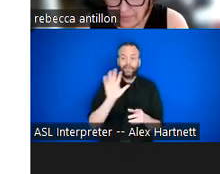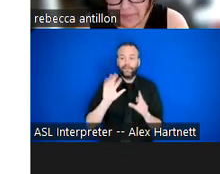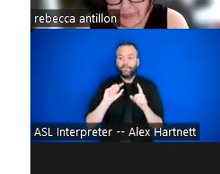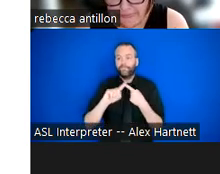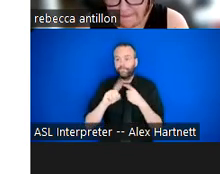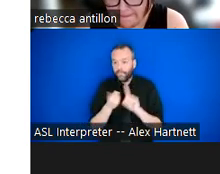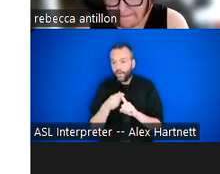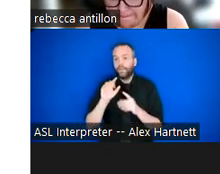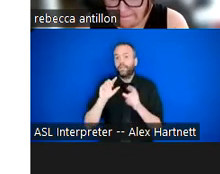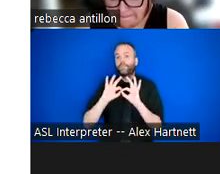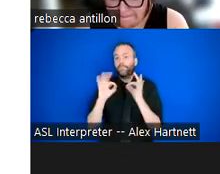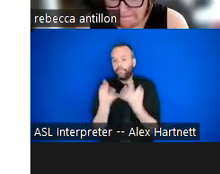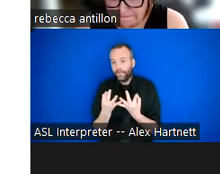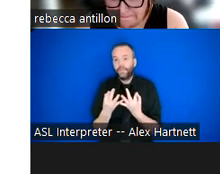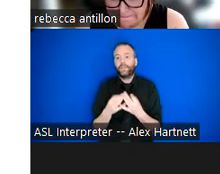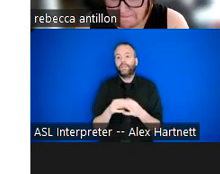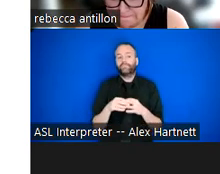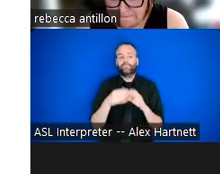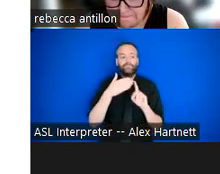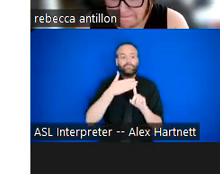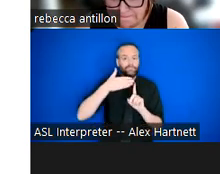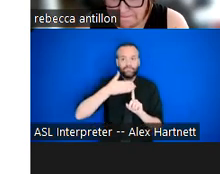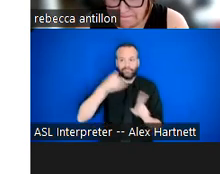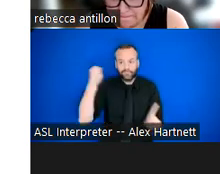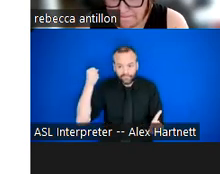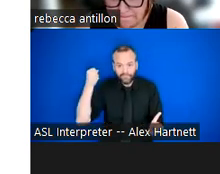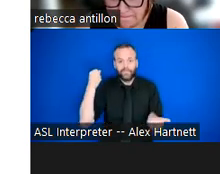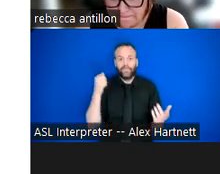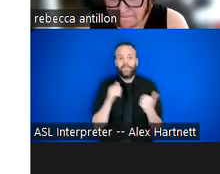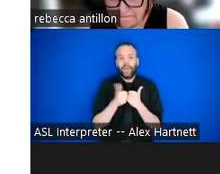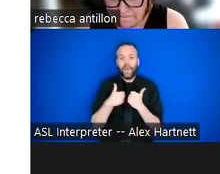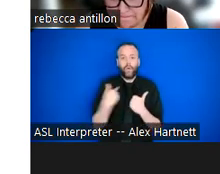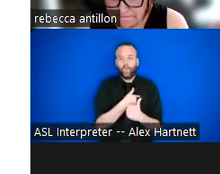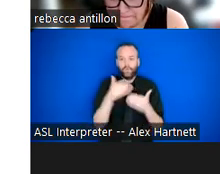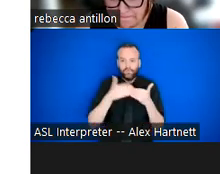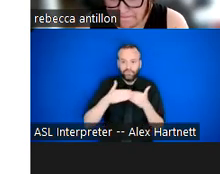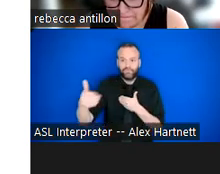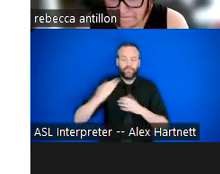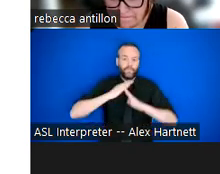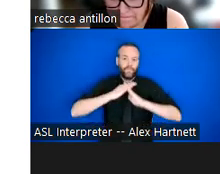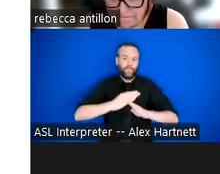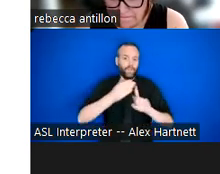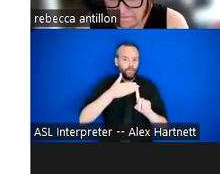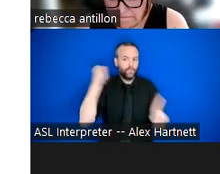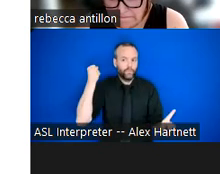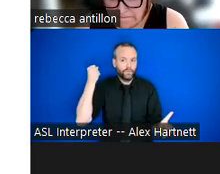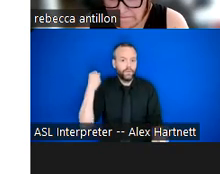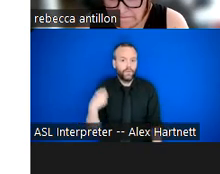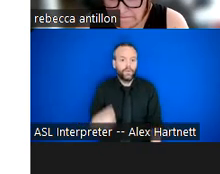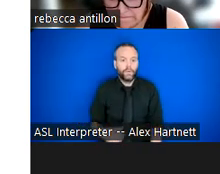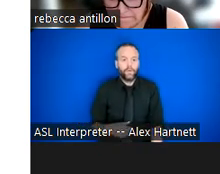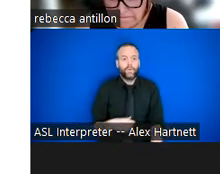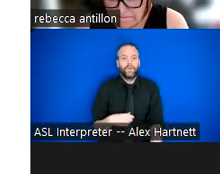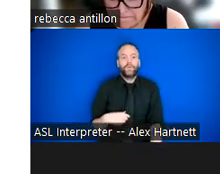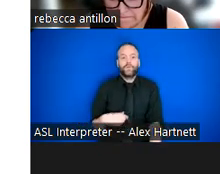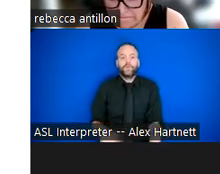lost and bringing awareness to the community and preventing future suicides. So the coalition is a regional lifesaver sponsor, and we will